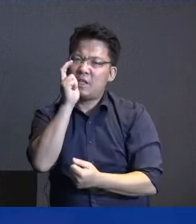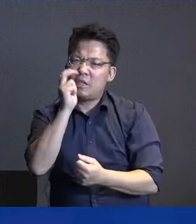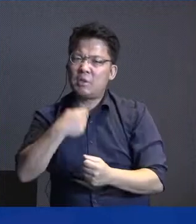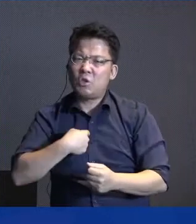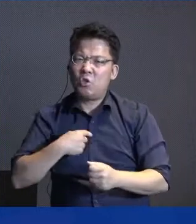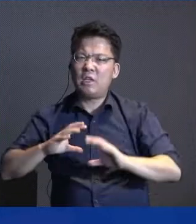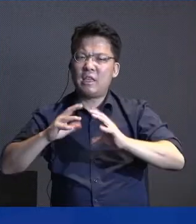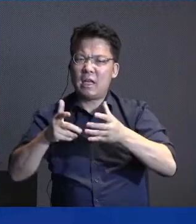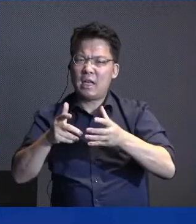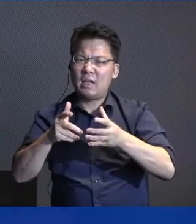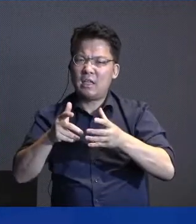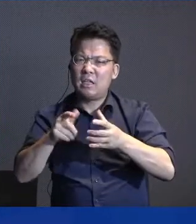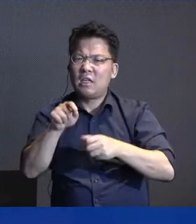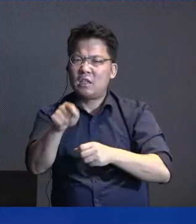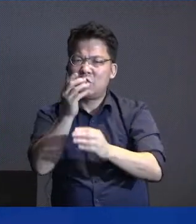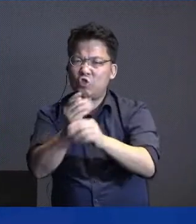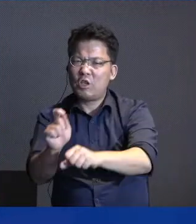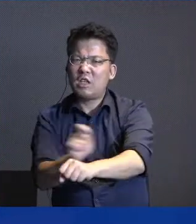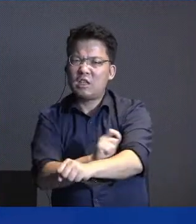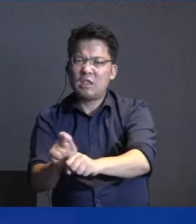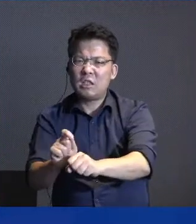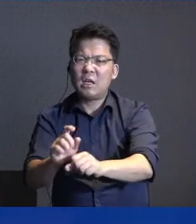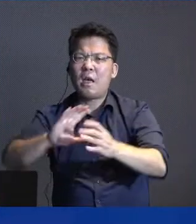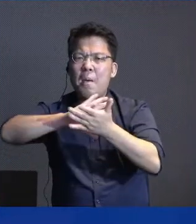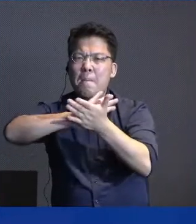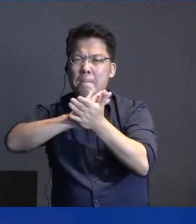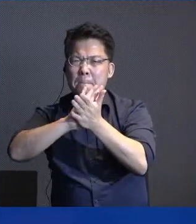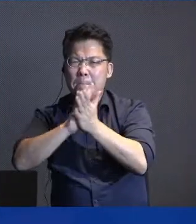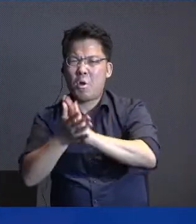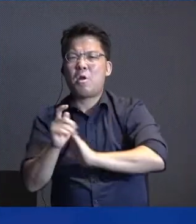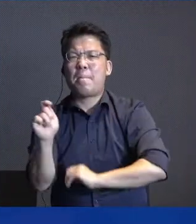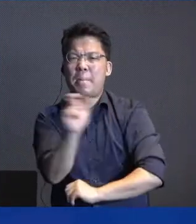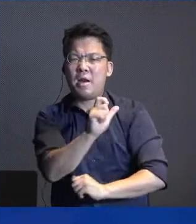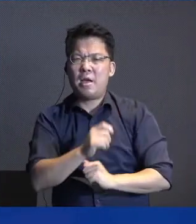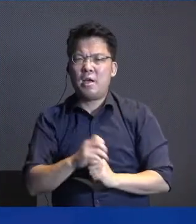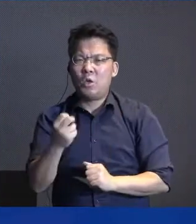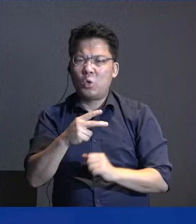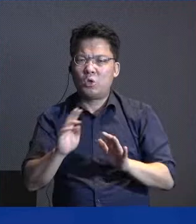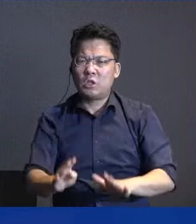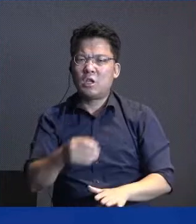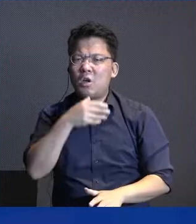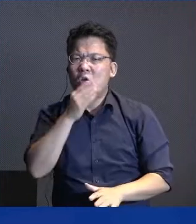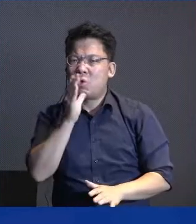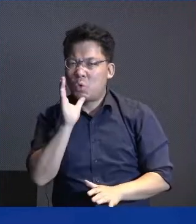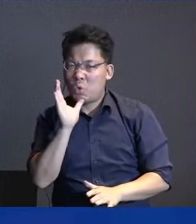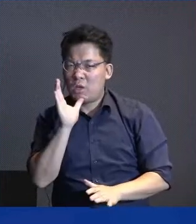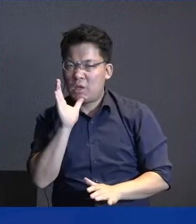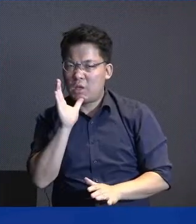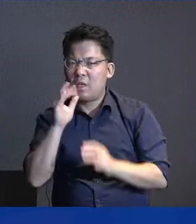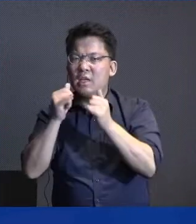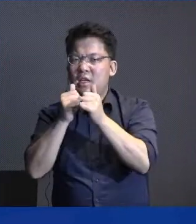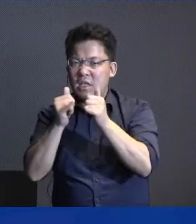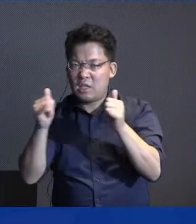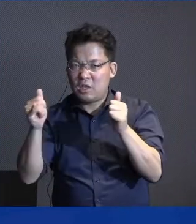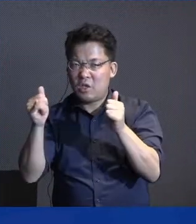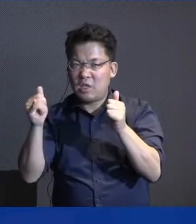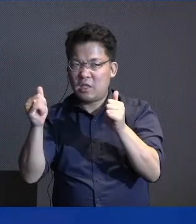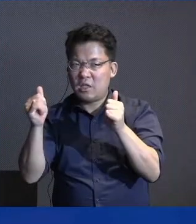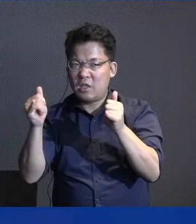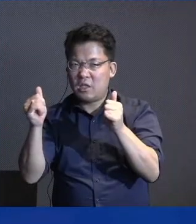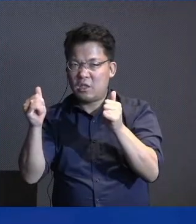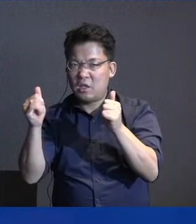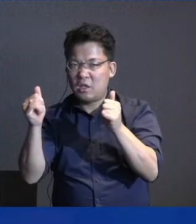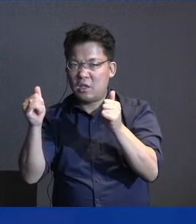of, population of senior citizens, it becomes extremely important to think and